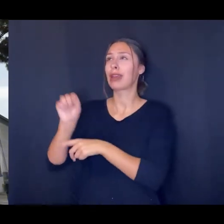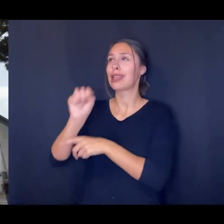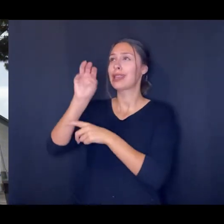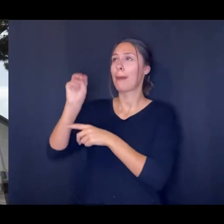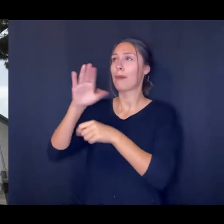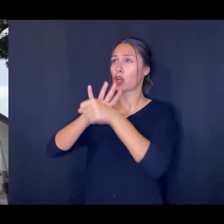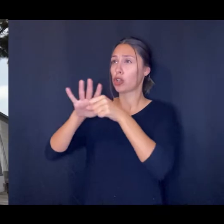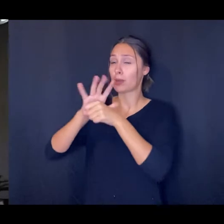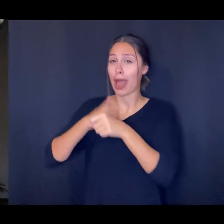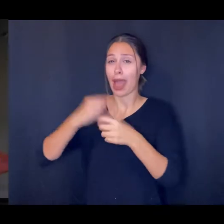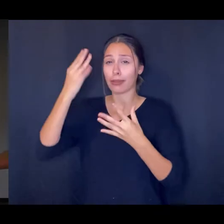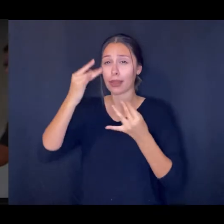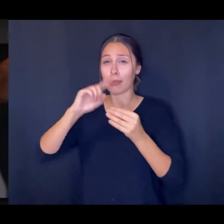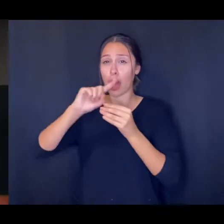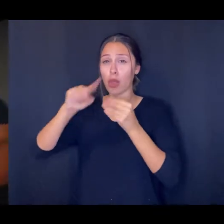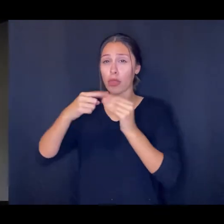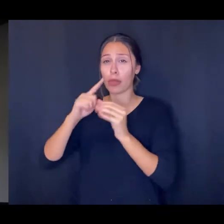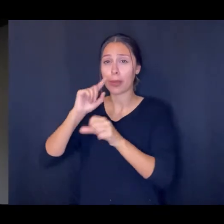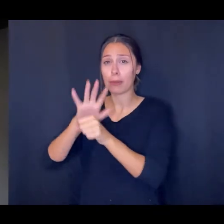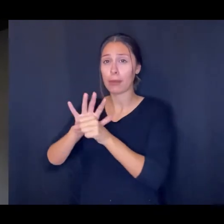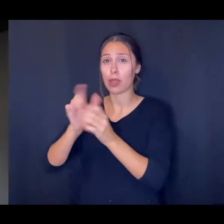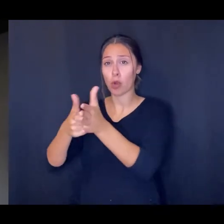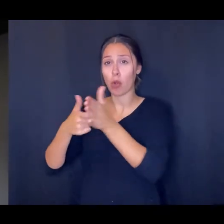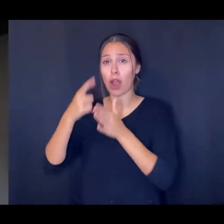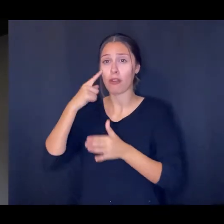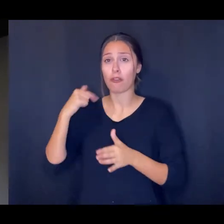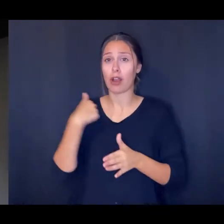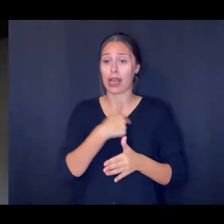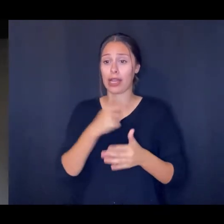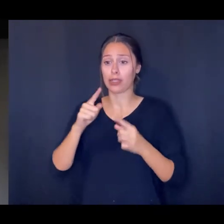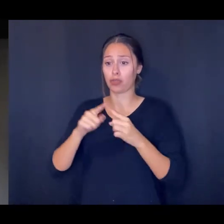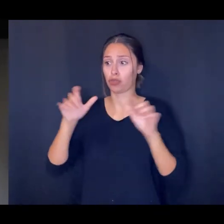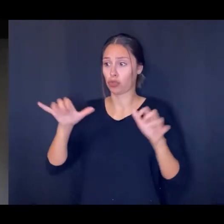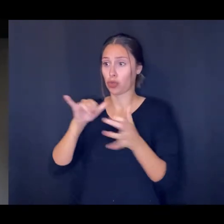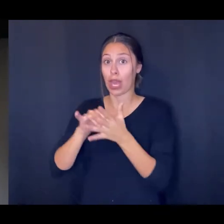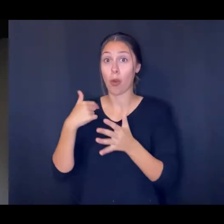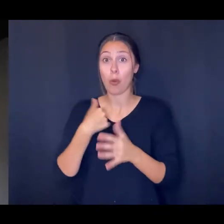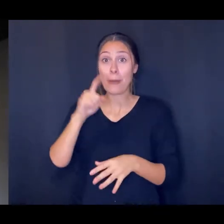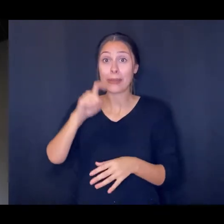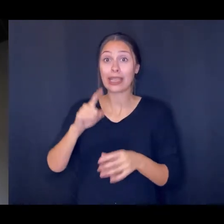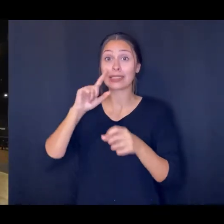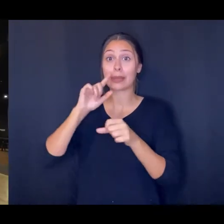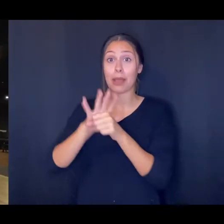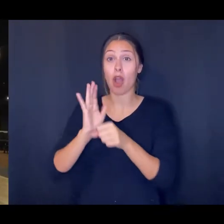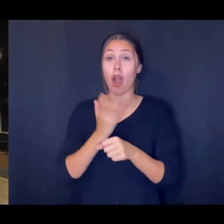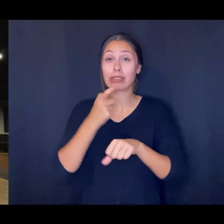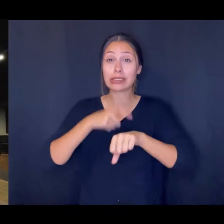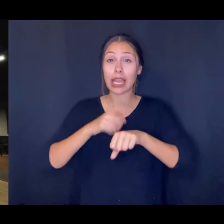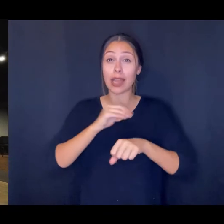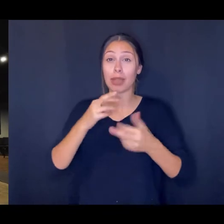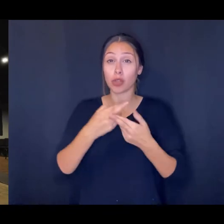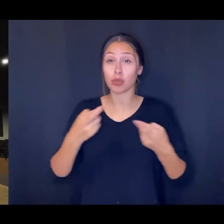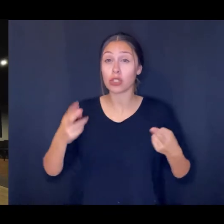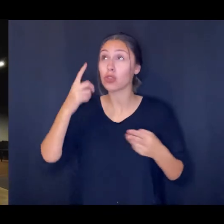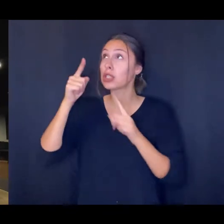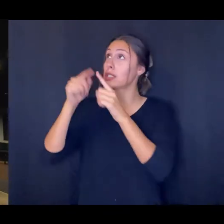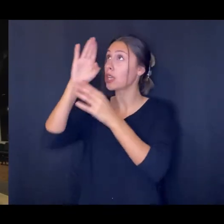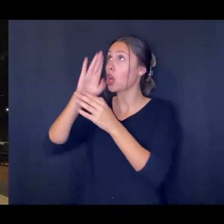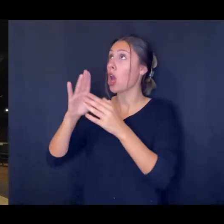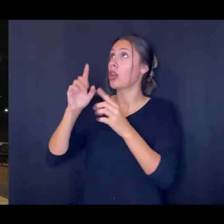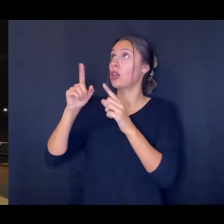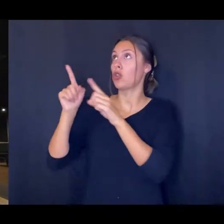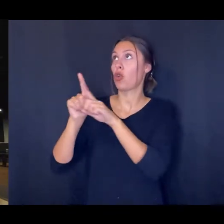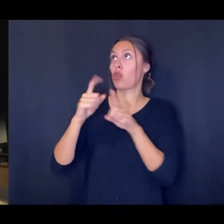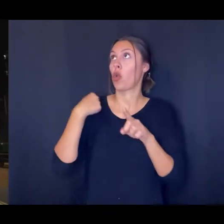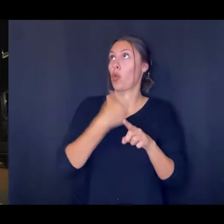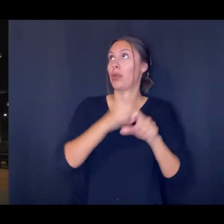about the commitment it took to get to where we are today. We had to commit our time and our resources to God in order to fulfill the vision that